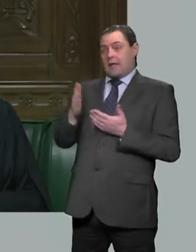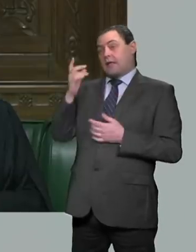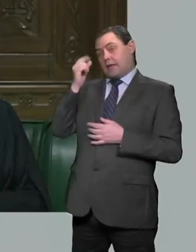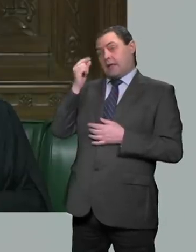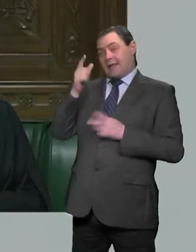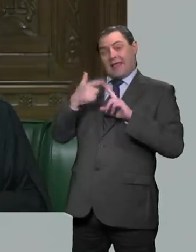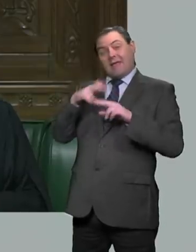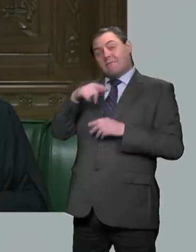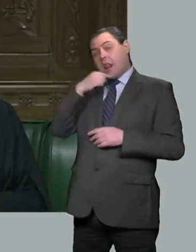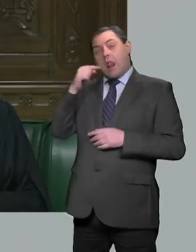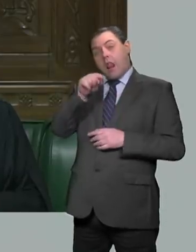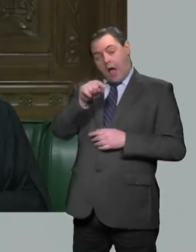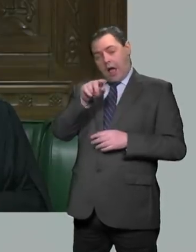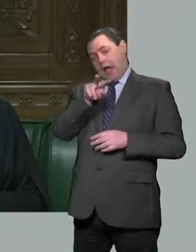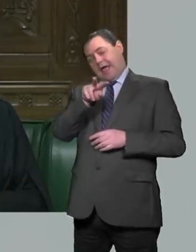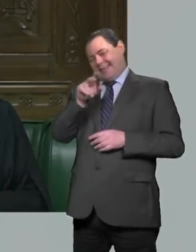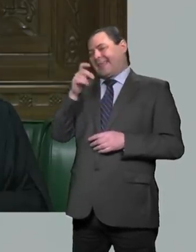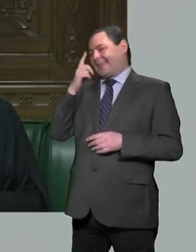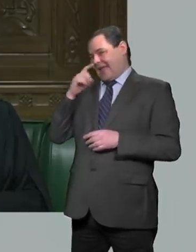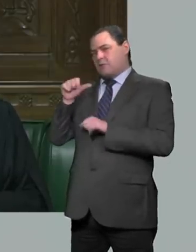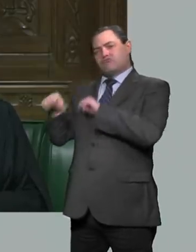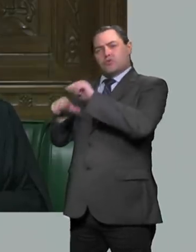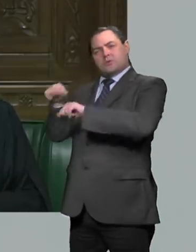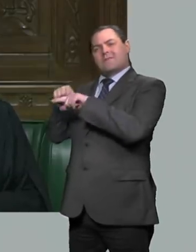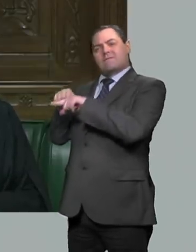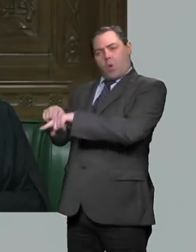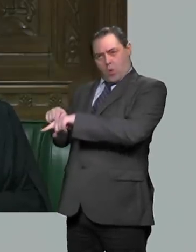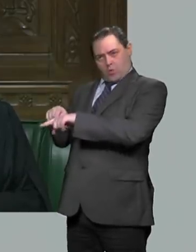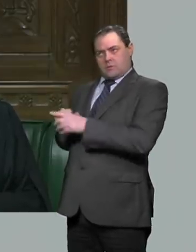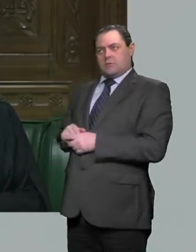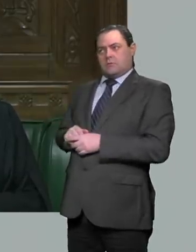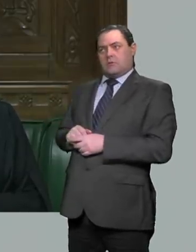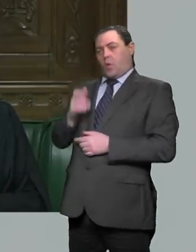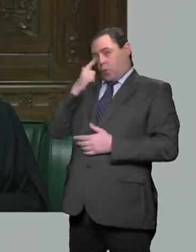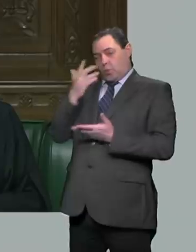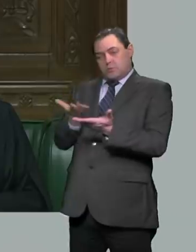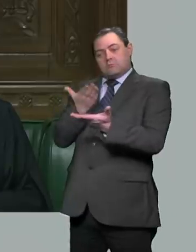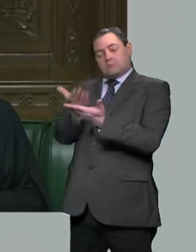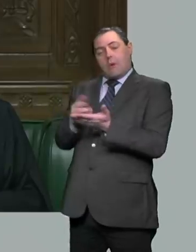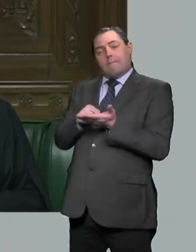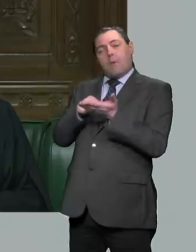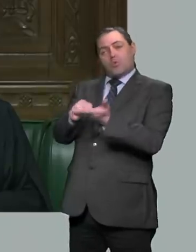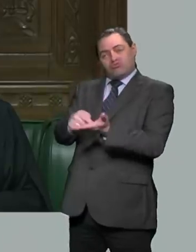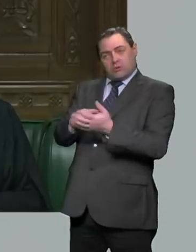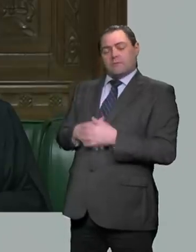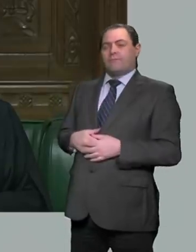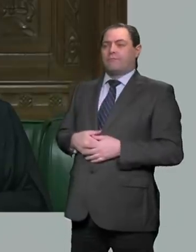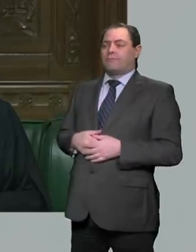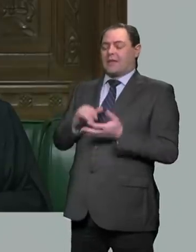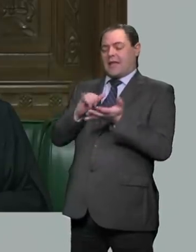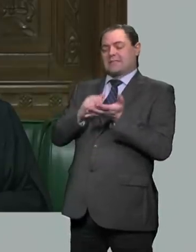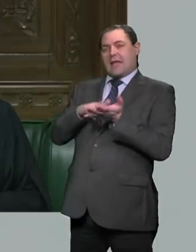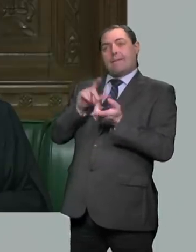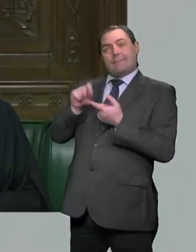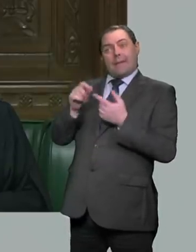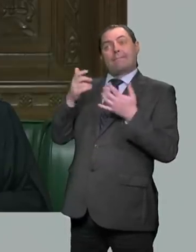of lying may be brought before the House, including by means of a substantive motion. The Scottish National Party